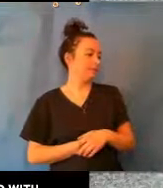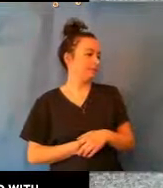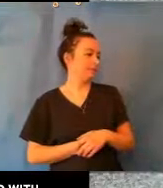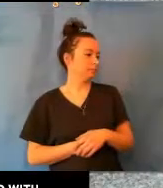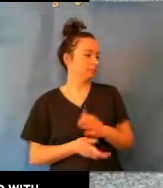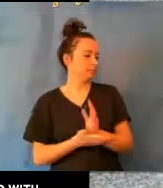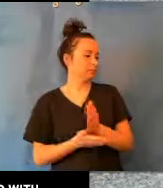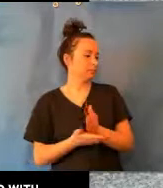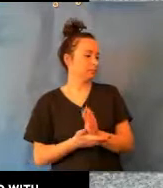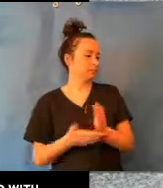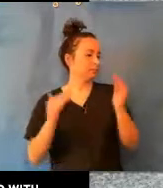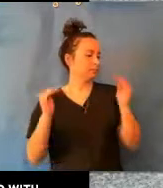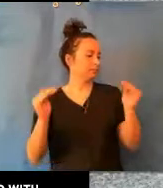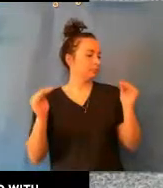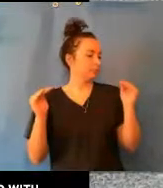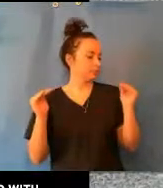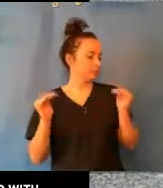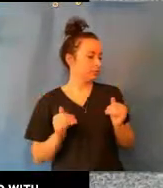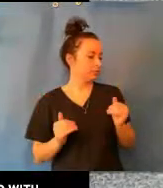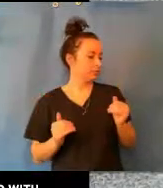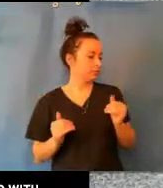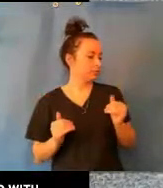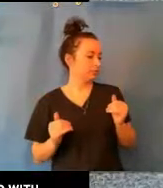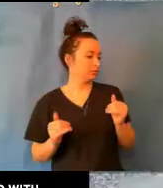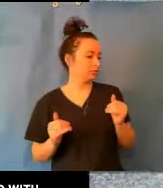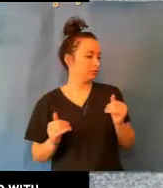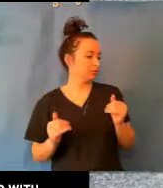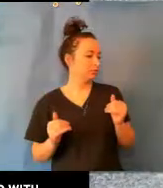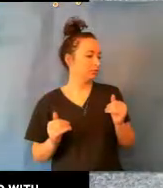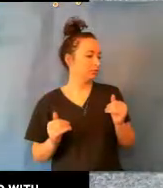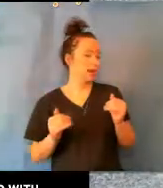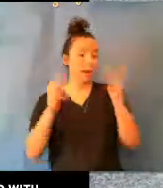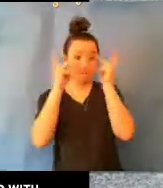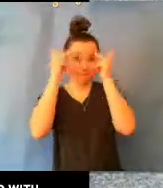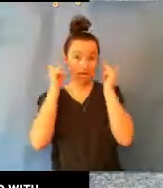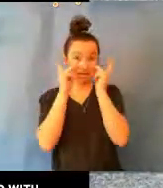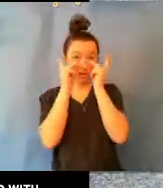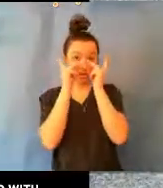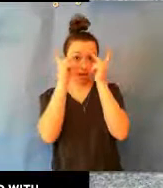All right. Move him over with our tiger. Now we have a panda.